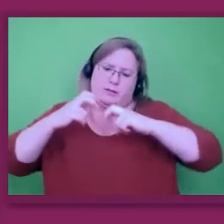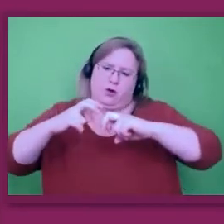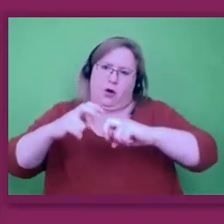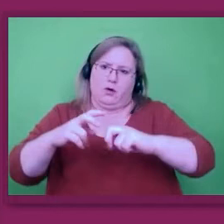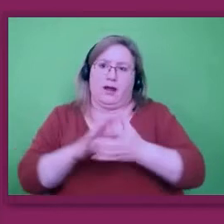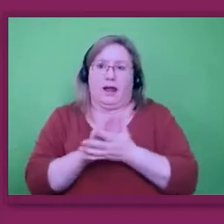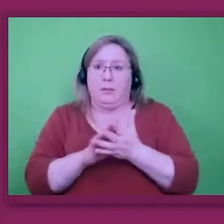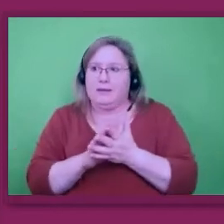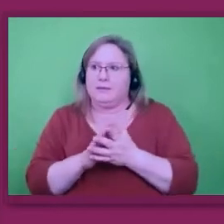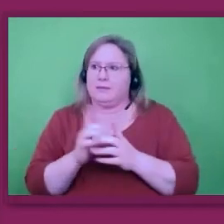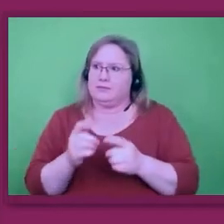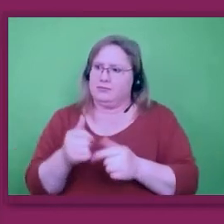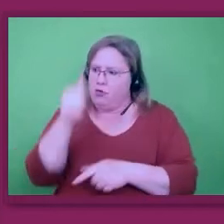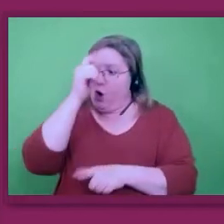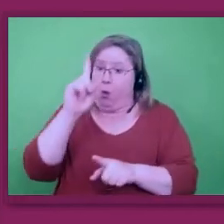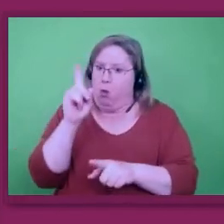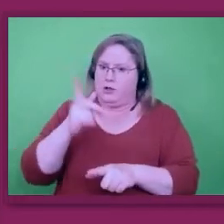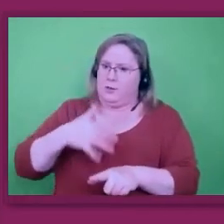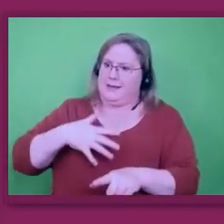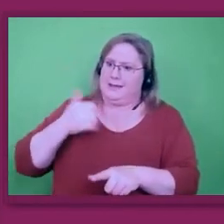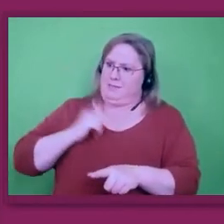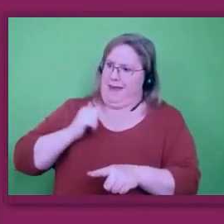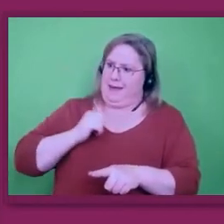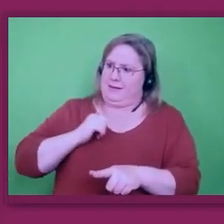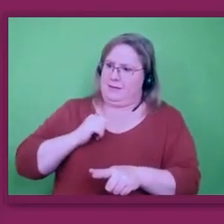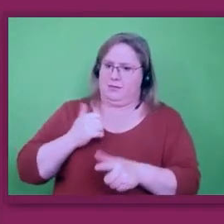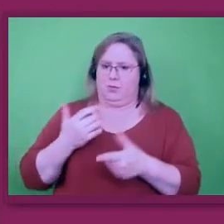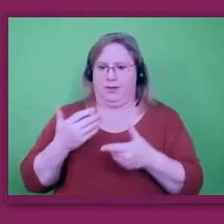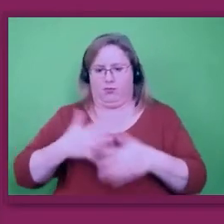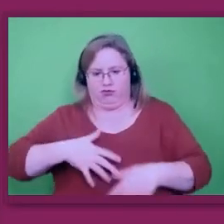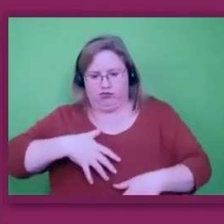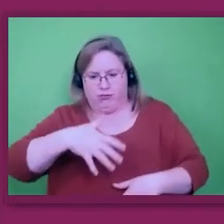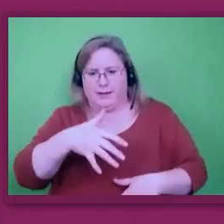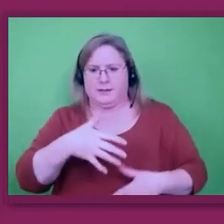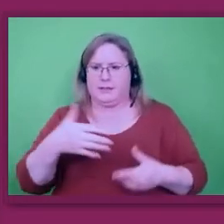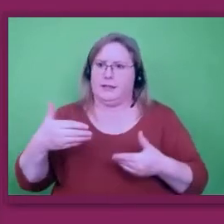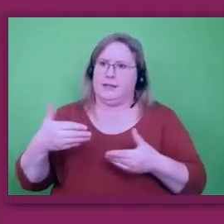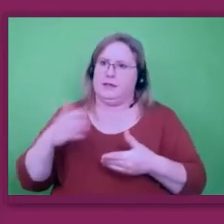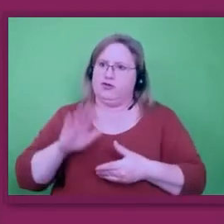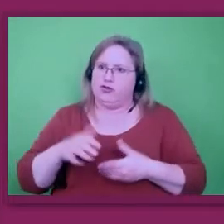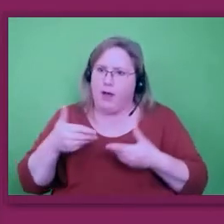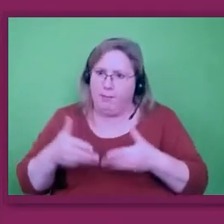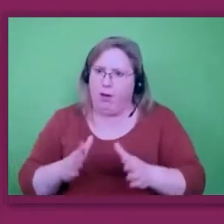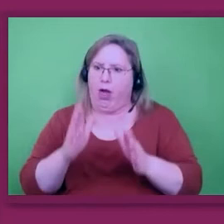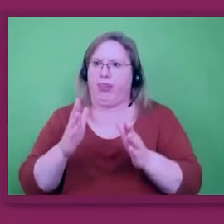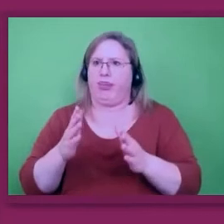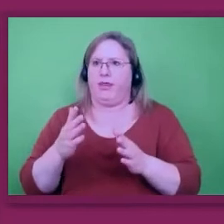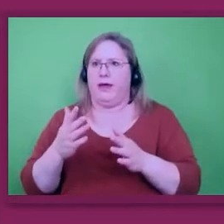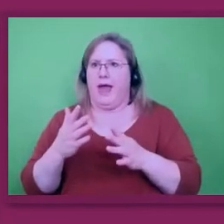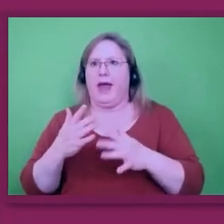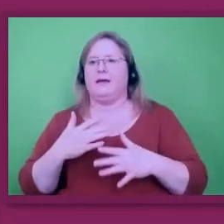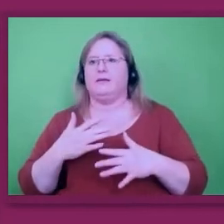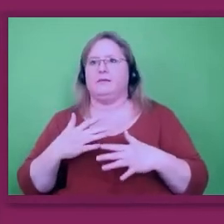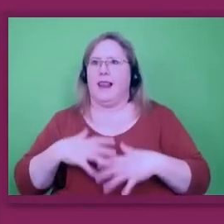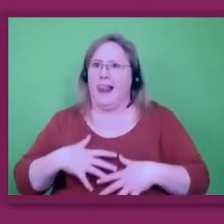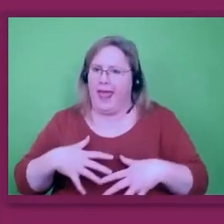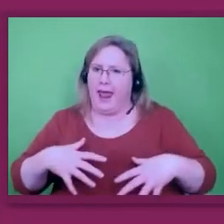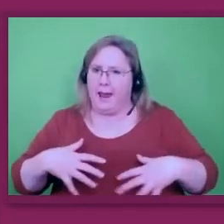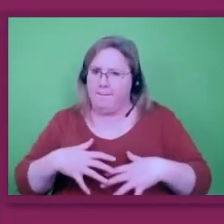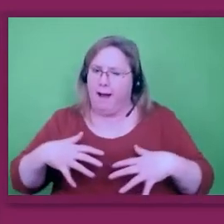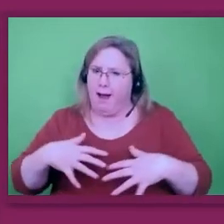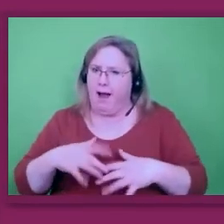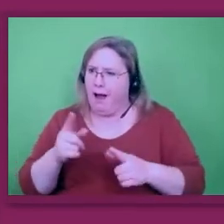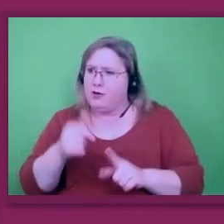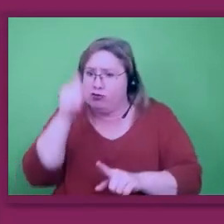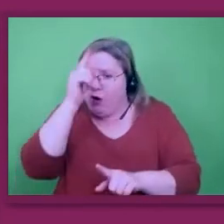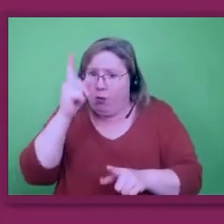to pregnancy, childbirth, labor. Know your rights, know what you can and cannot ask for, know, you know,